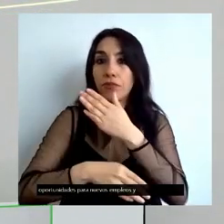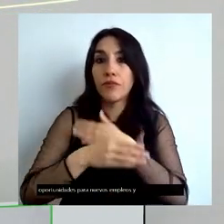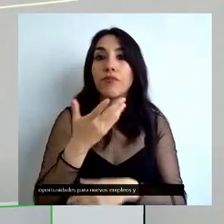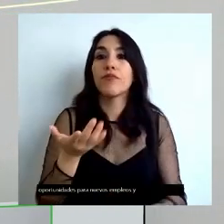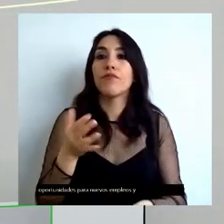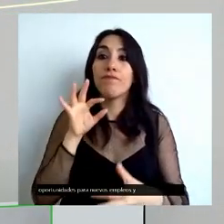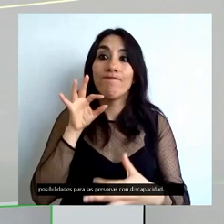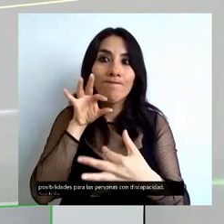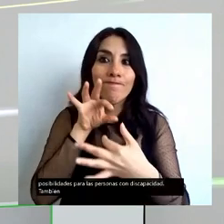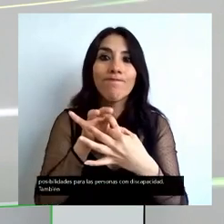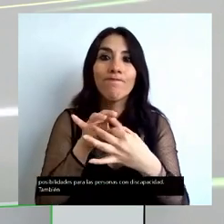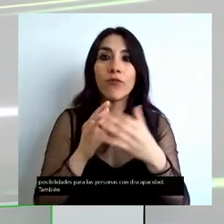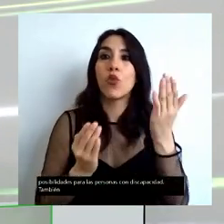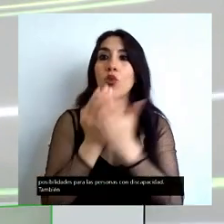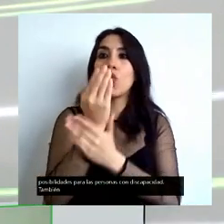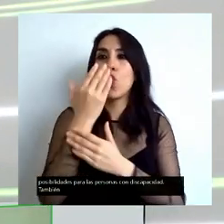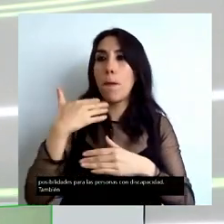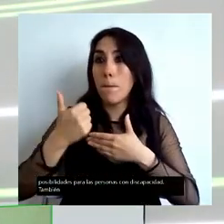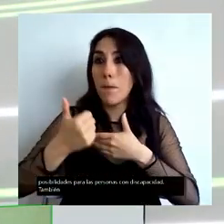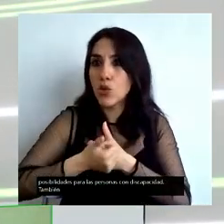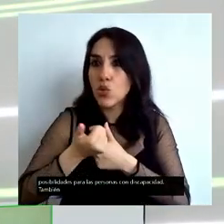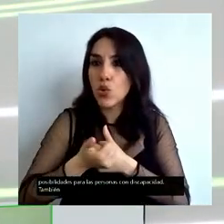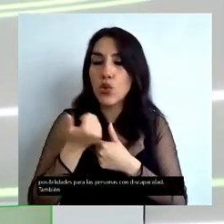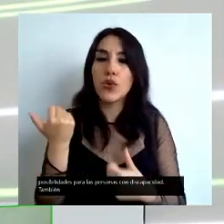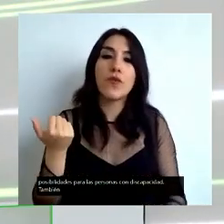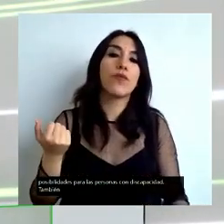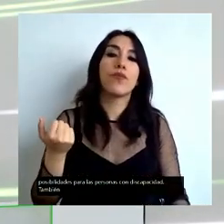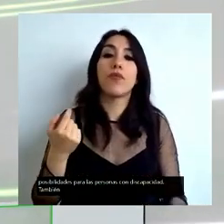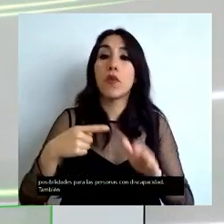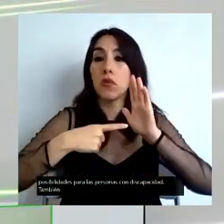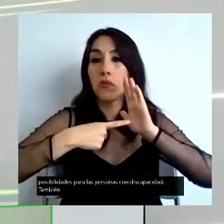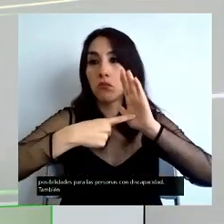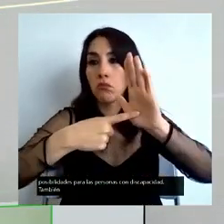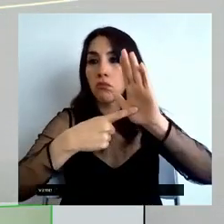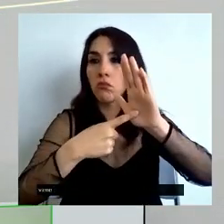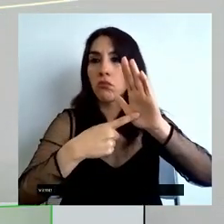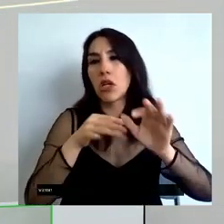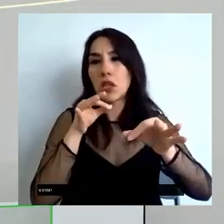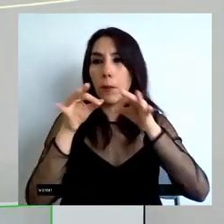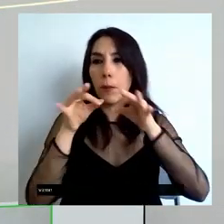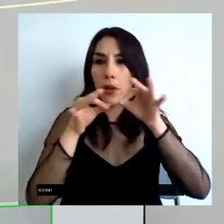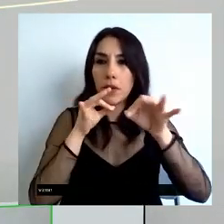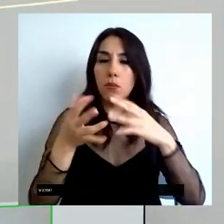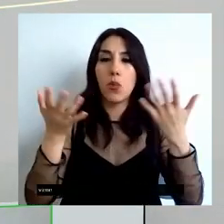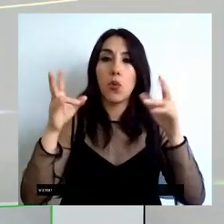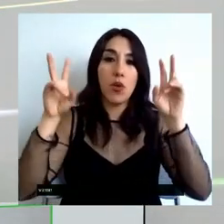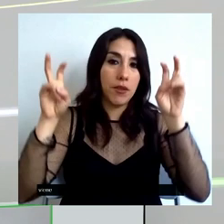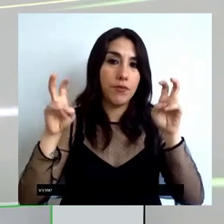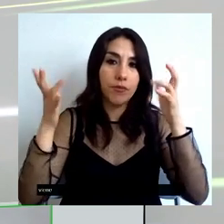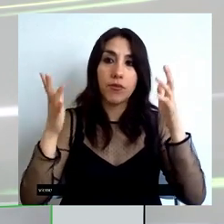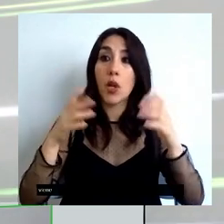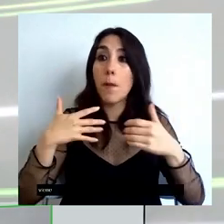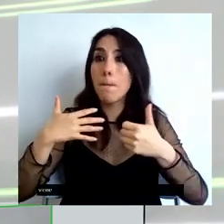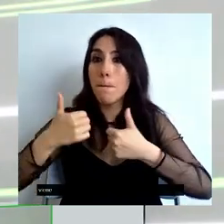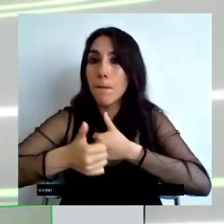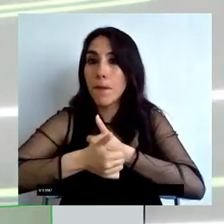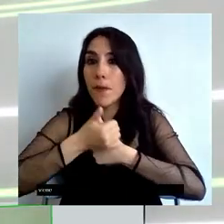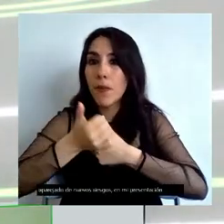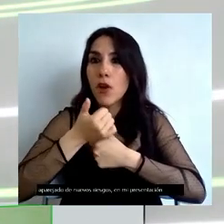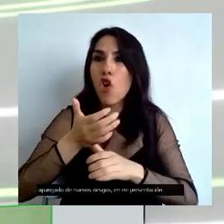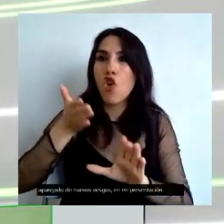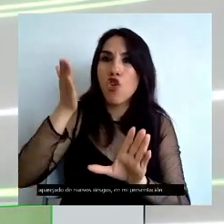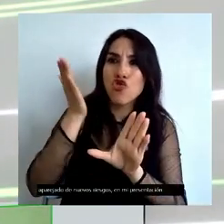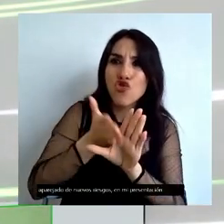but there are also new risks. I already mentioned this psychosocial